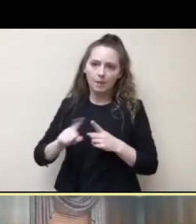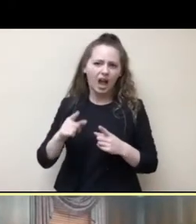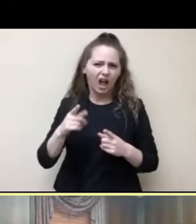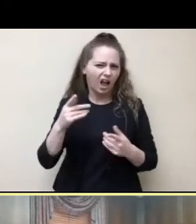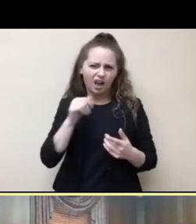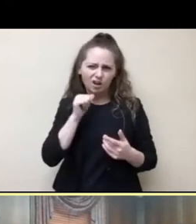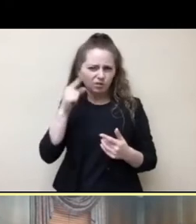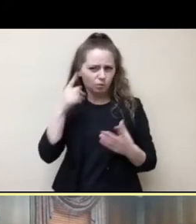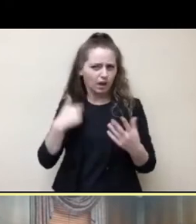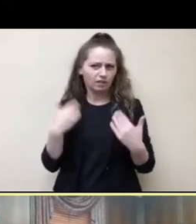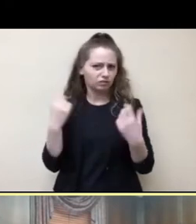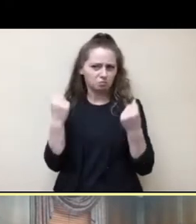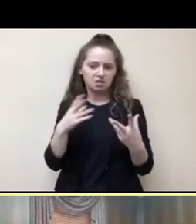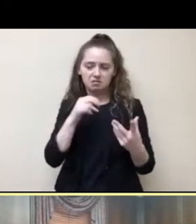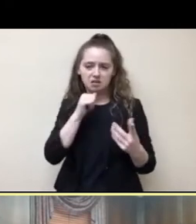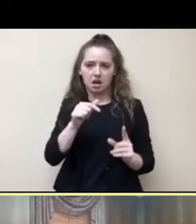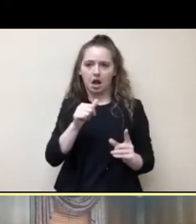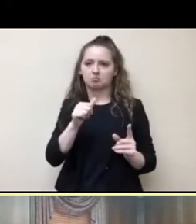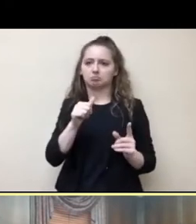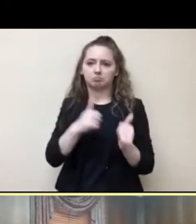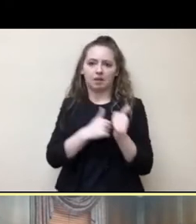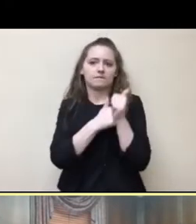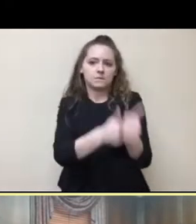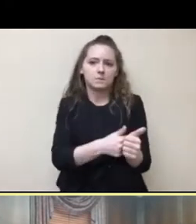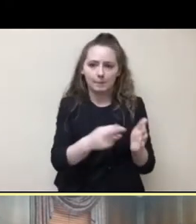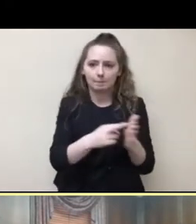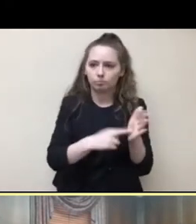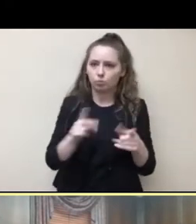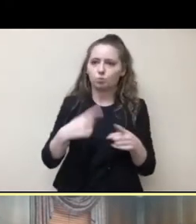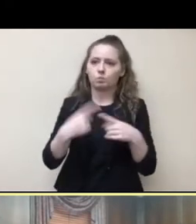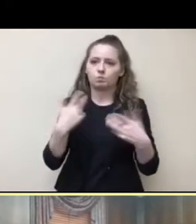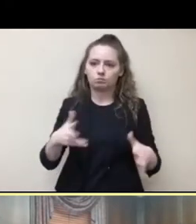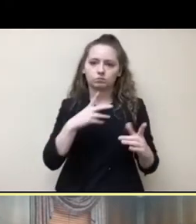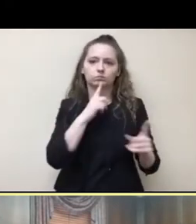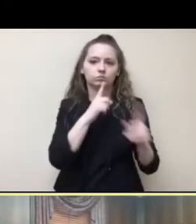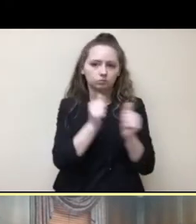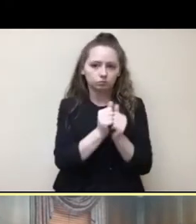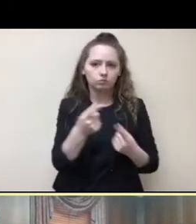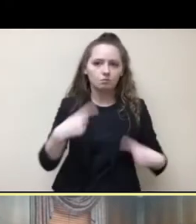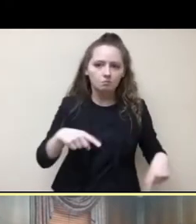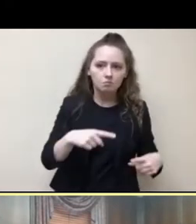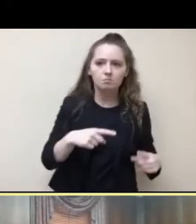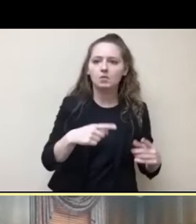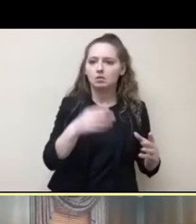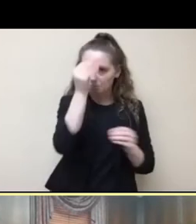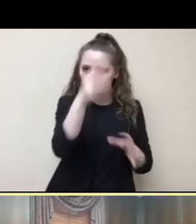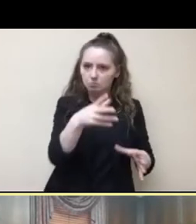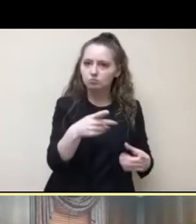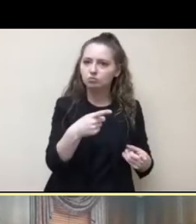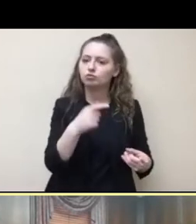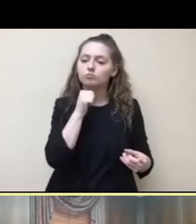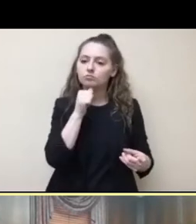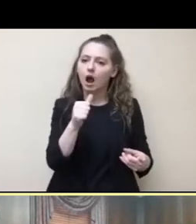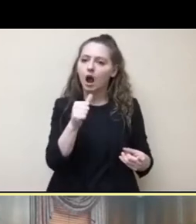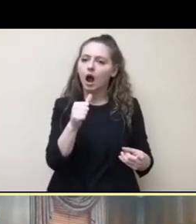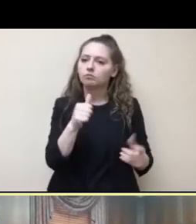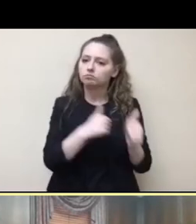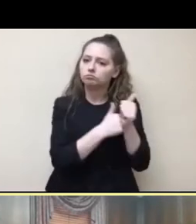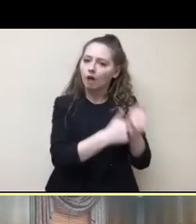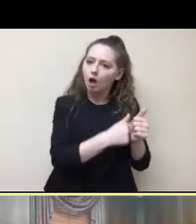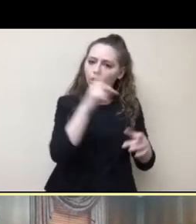us once we've talked to them and let them know that they're technically not within the governor's order at this time.